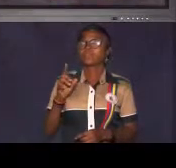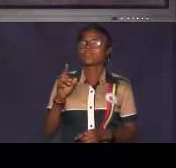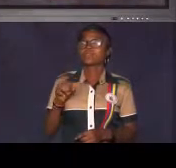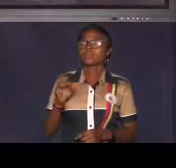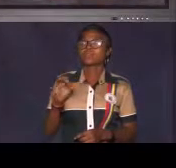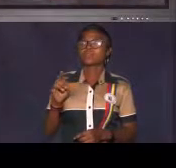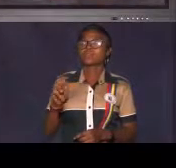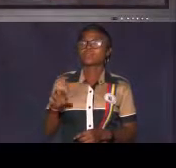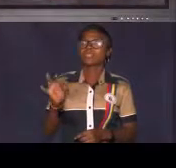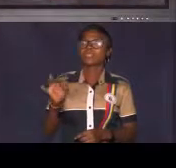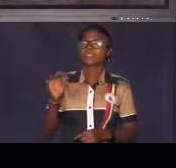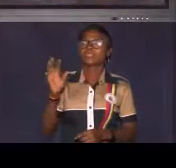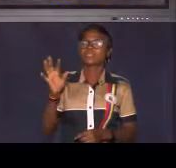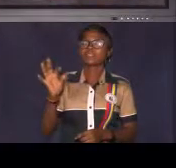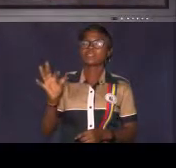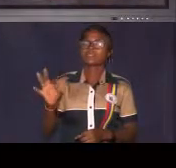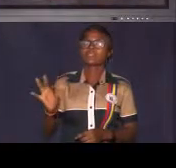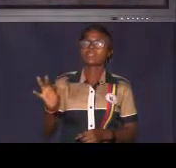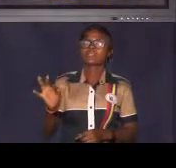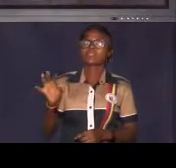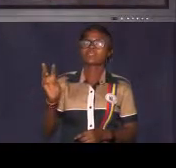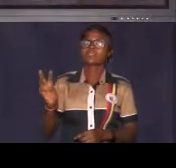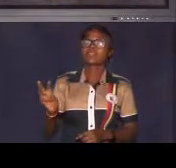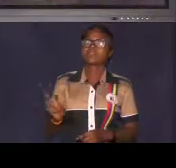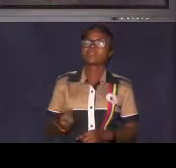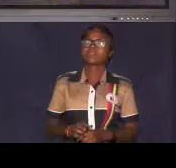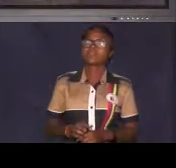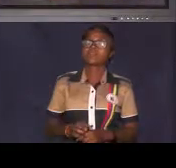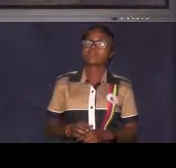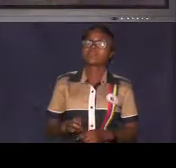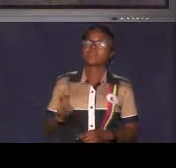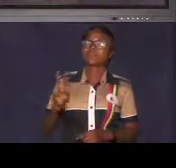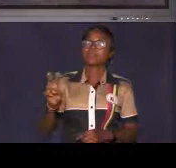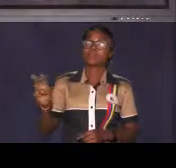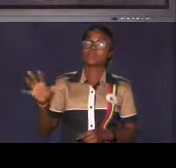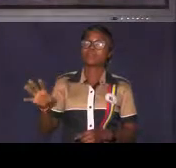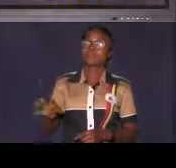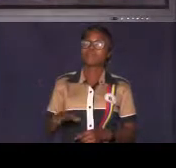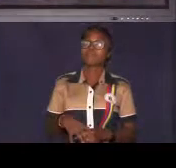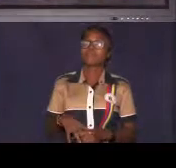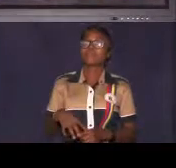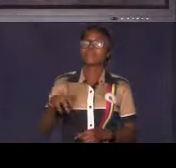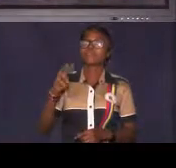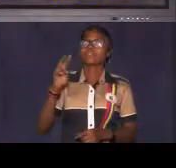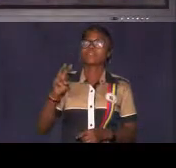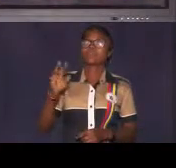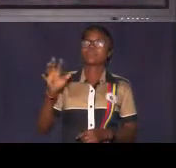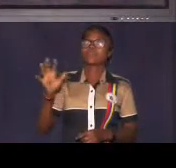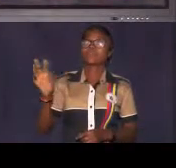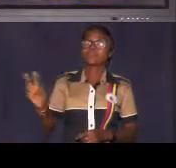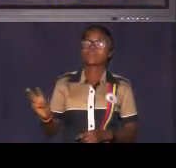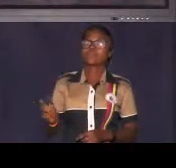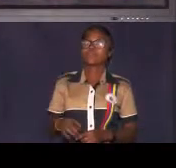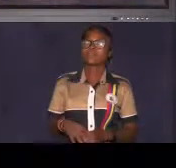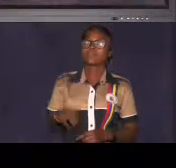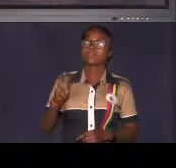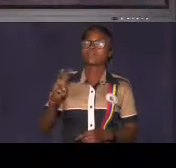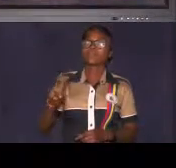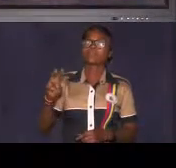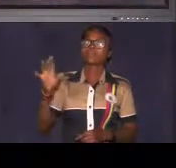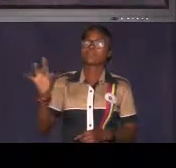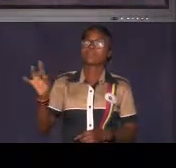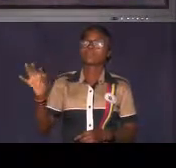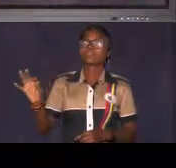196, 15 squared 225, 16 squared 256, 17 squared 289, 18 squared 324, 19